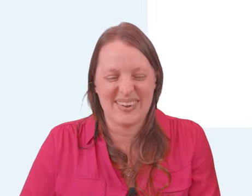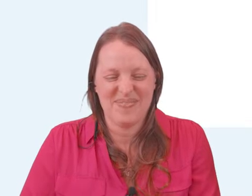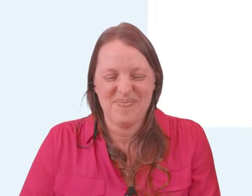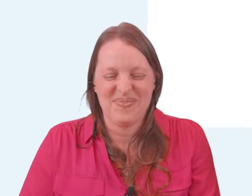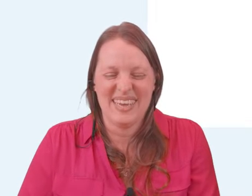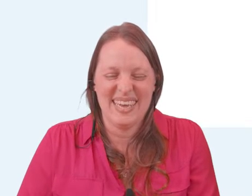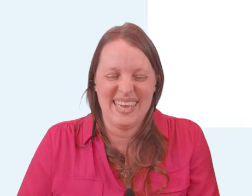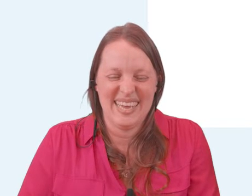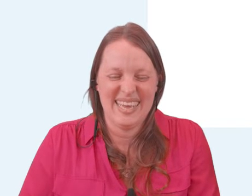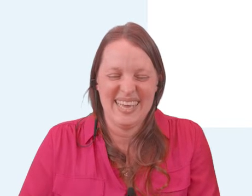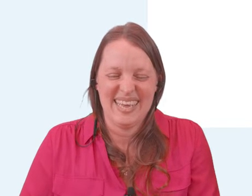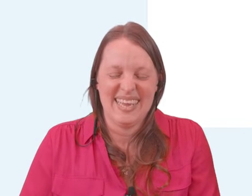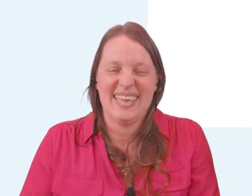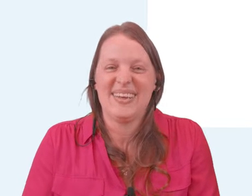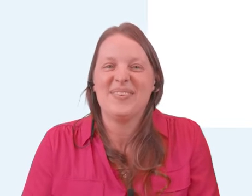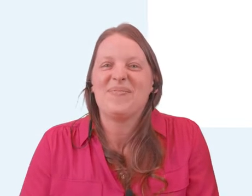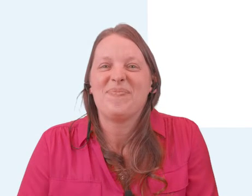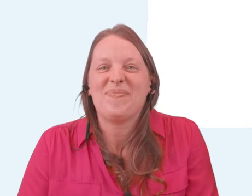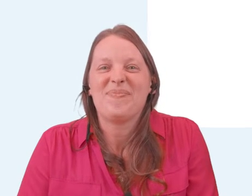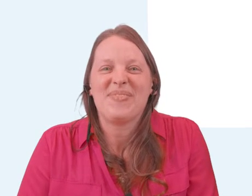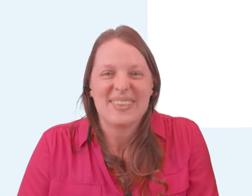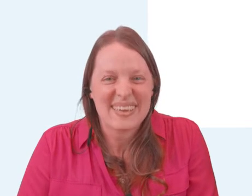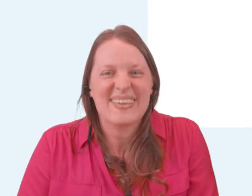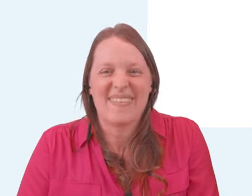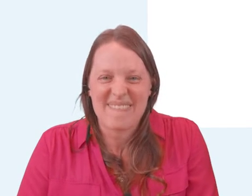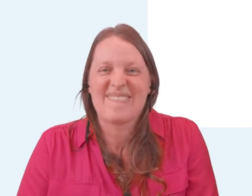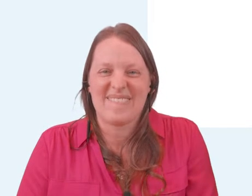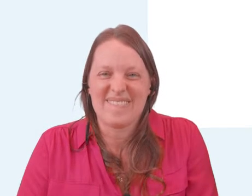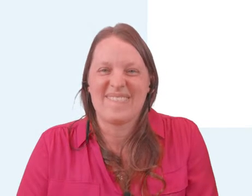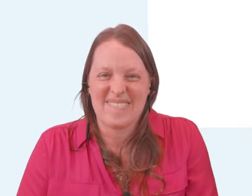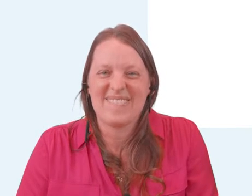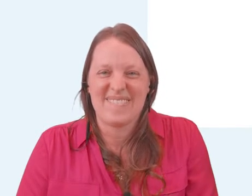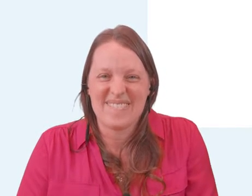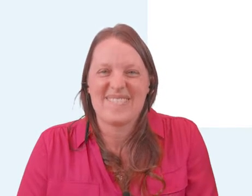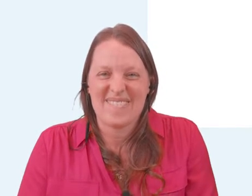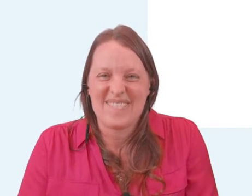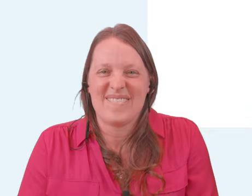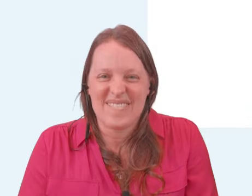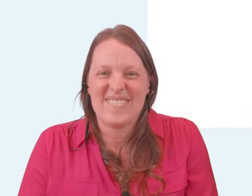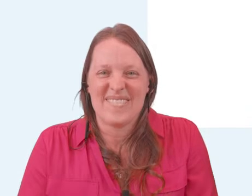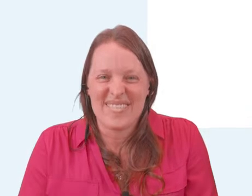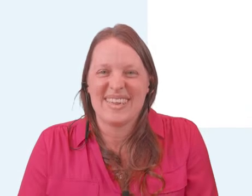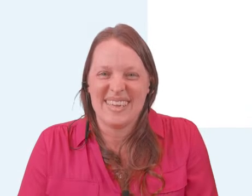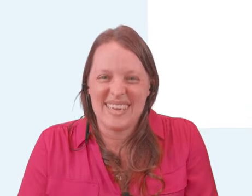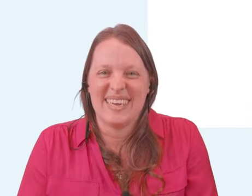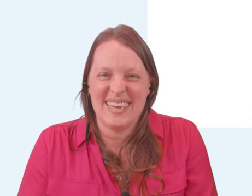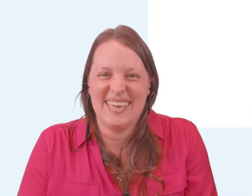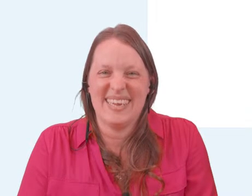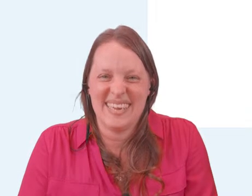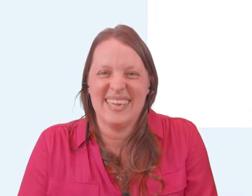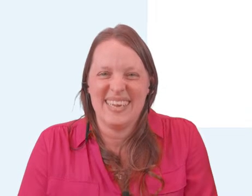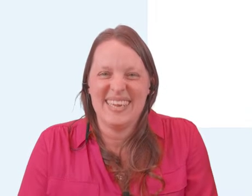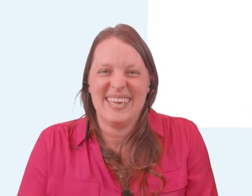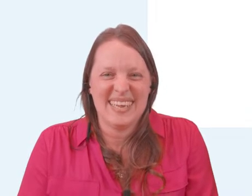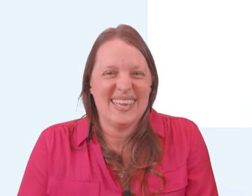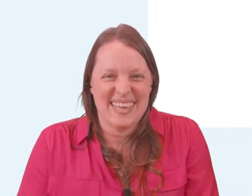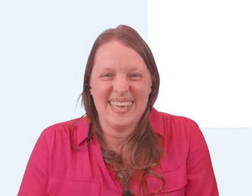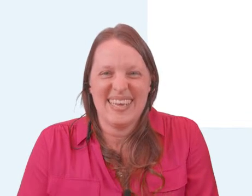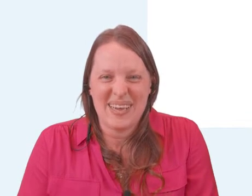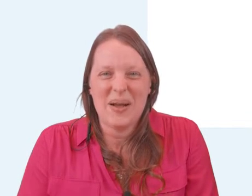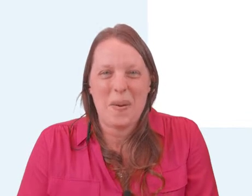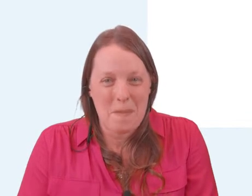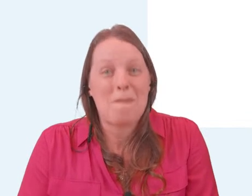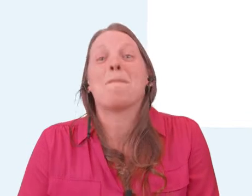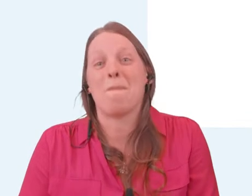Perfect. Because the definition is absolutely perfect, the definition of BPPV. Okay, this is a